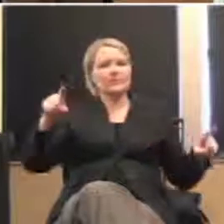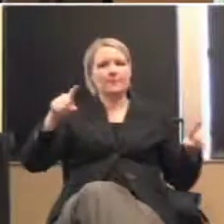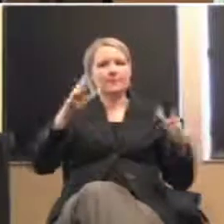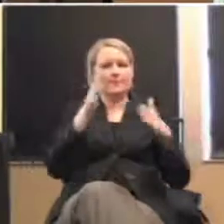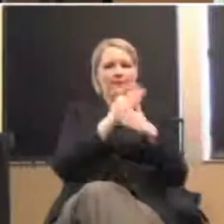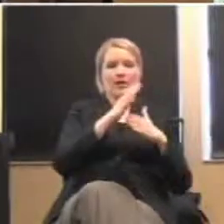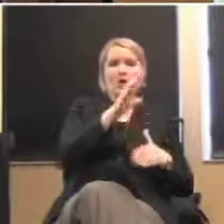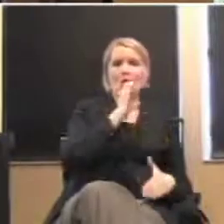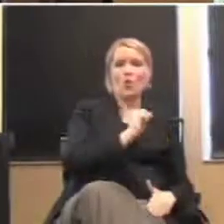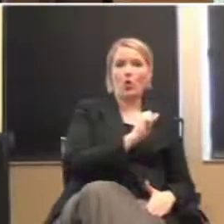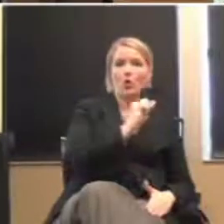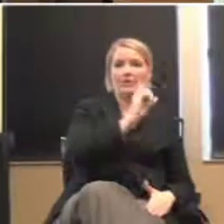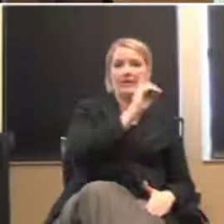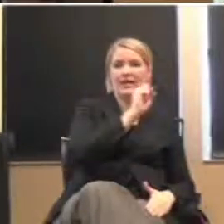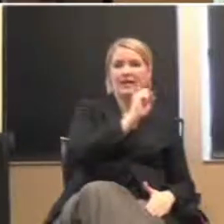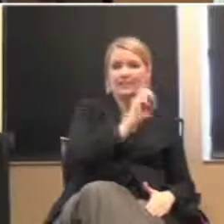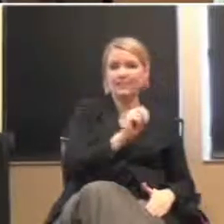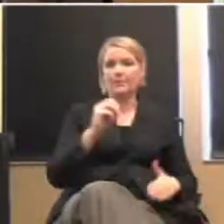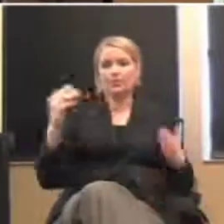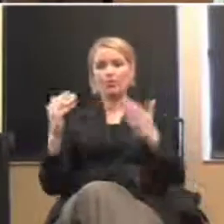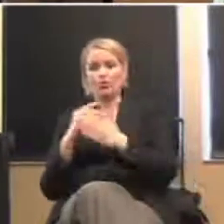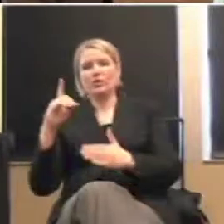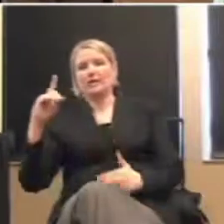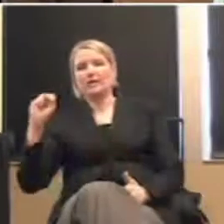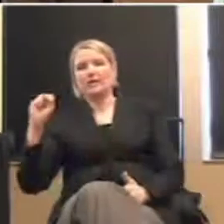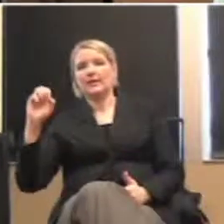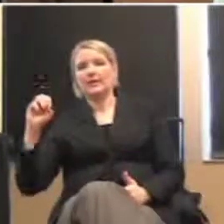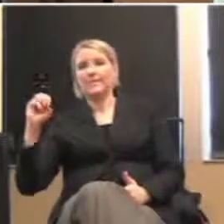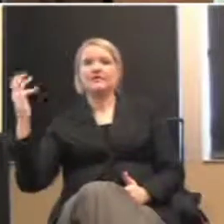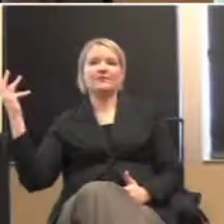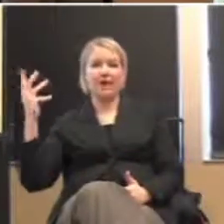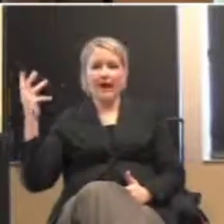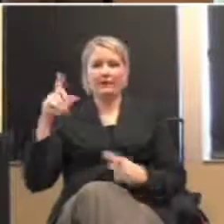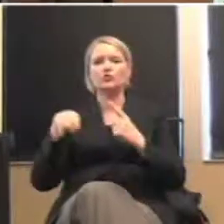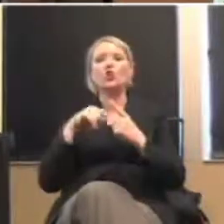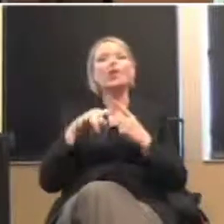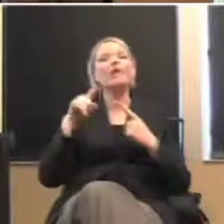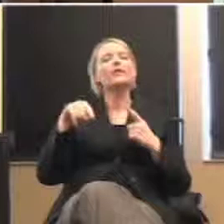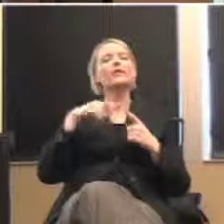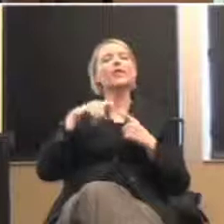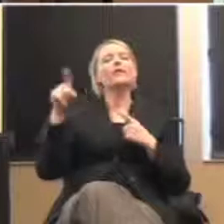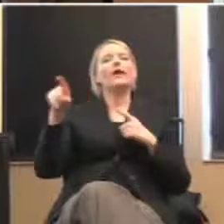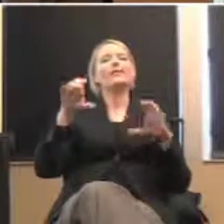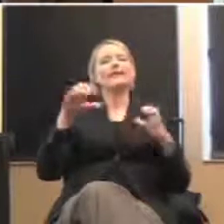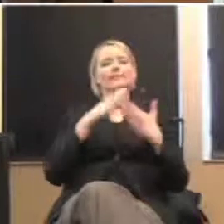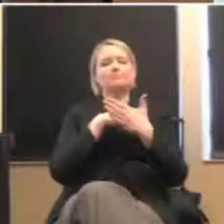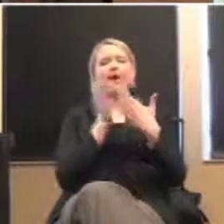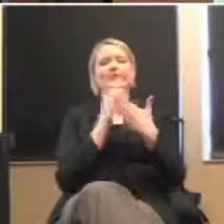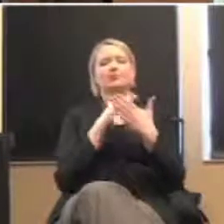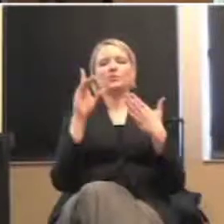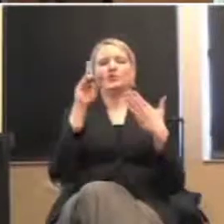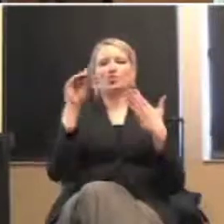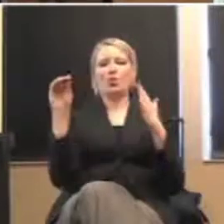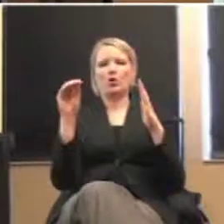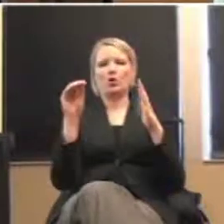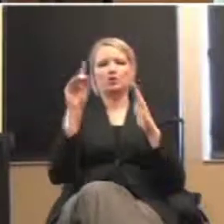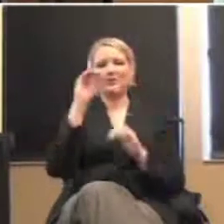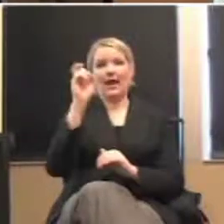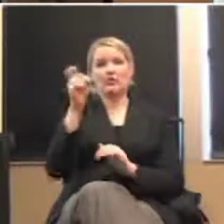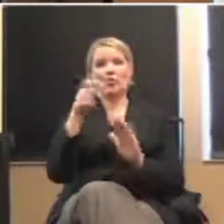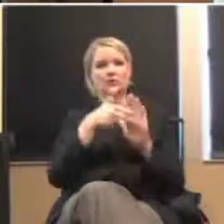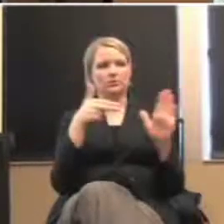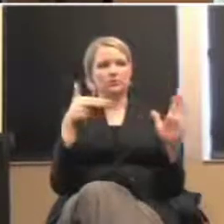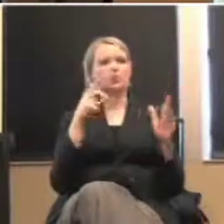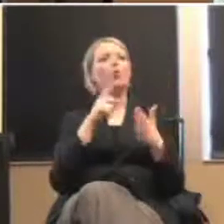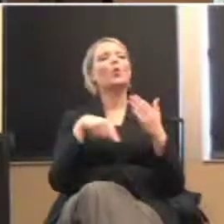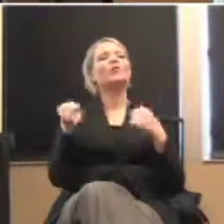old DSM and the new DSM-5. So when they went to a spectrum disorder diagnosis, what